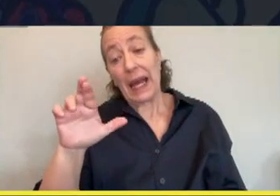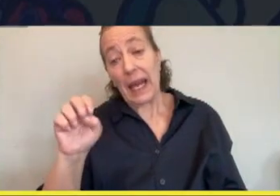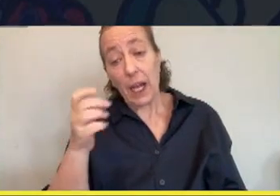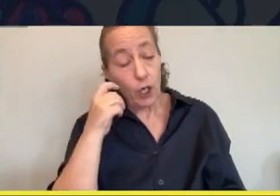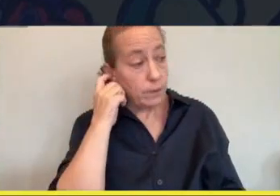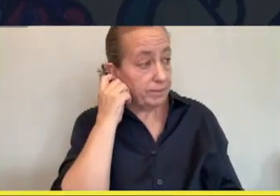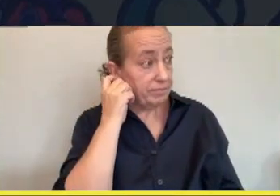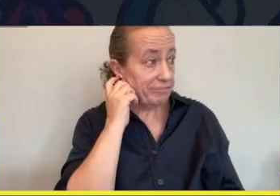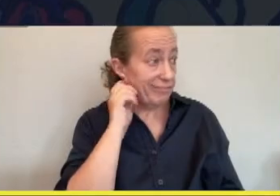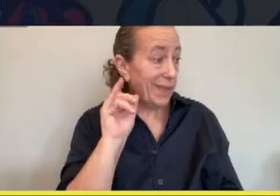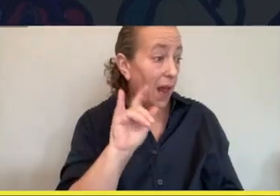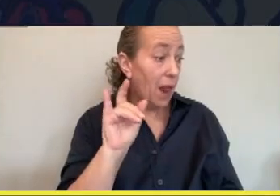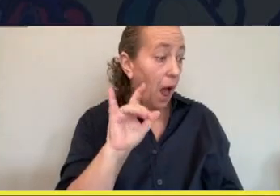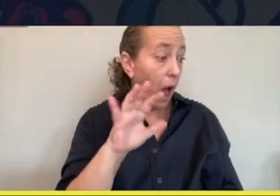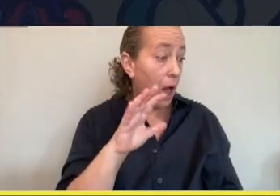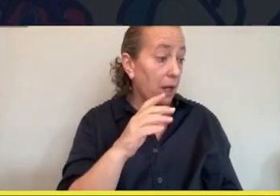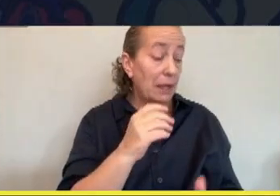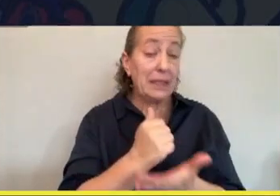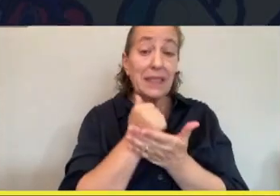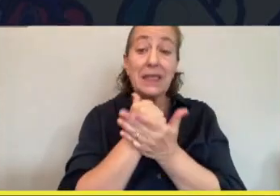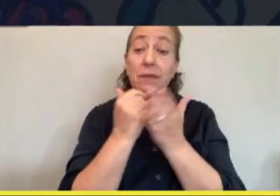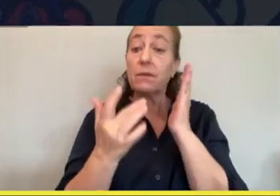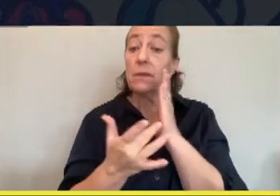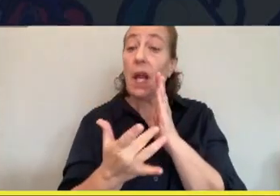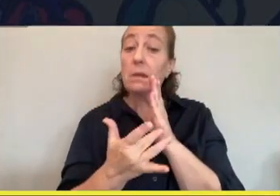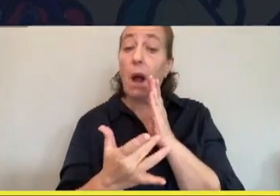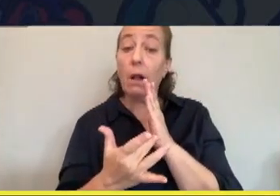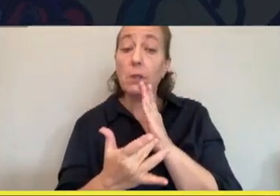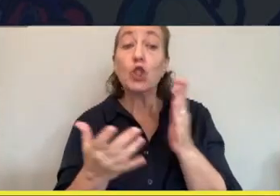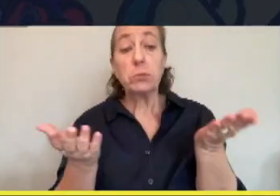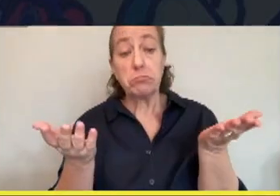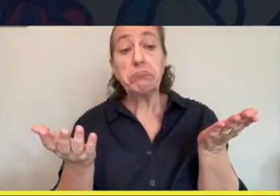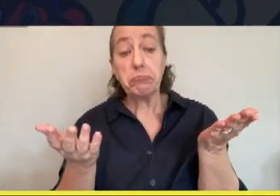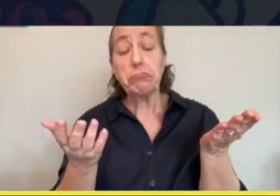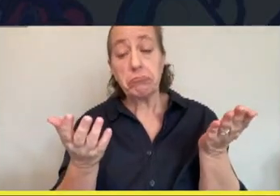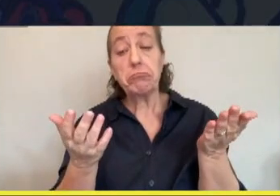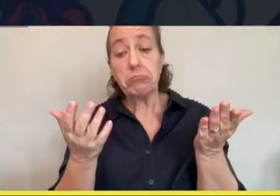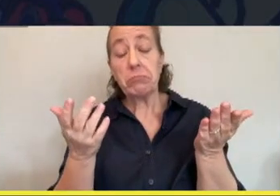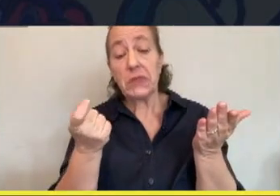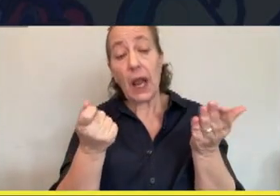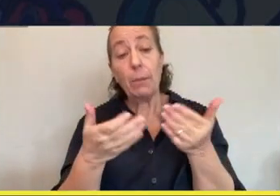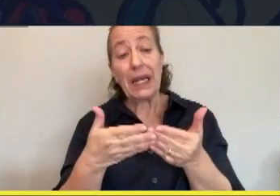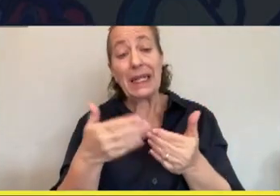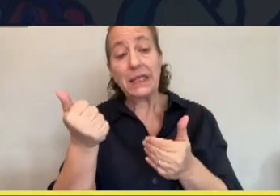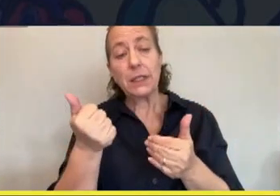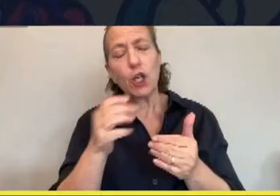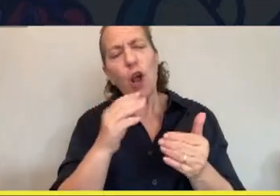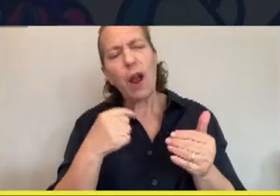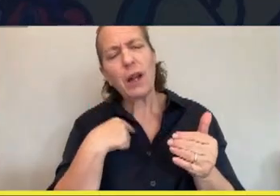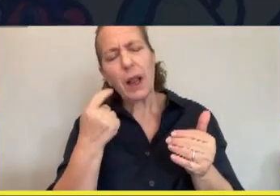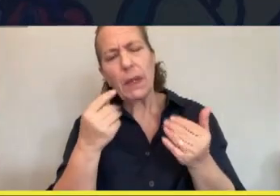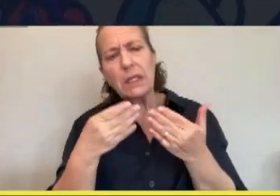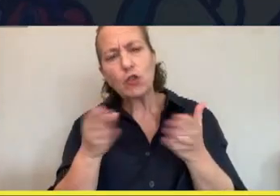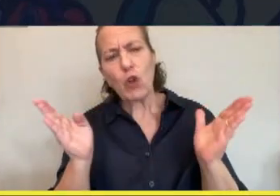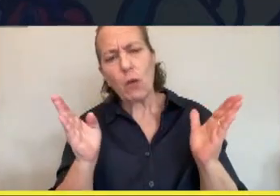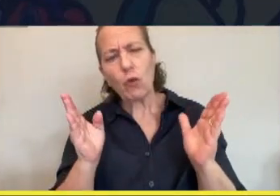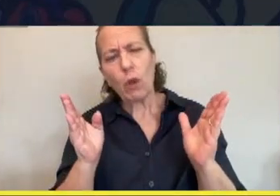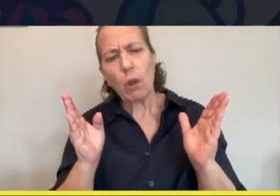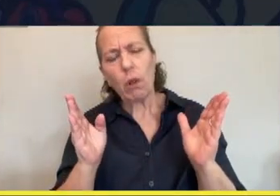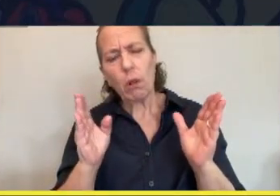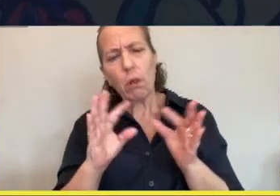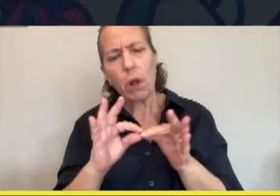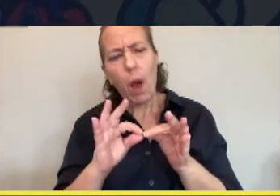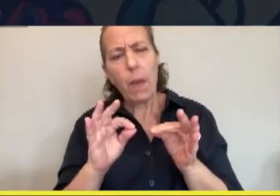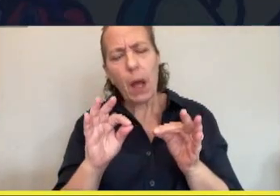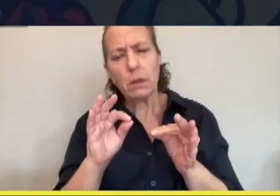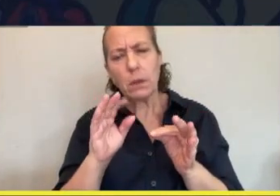technology is typically easier, and I'm generalizing here. There are going to be people who are going to disagree with me on